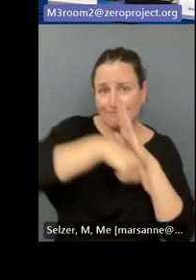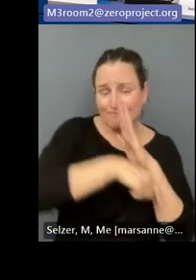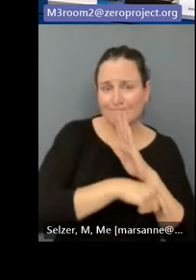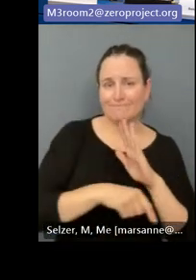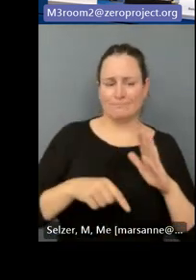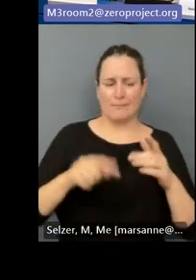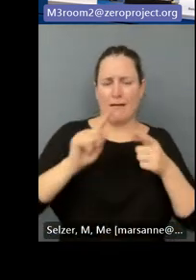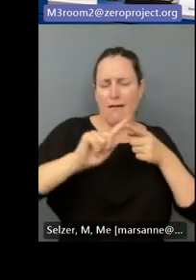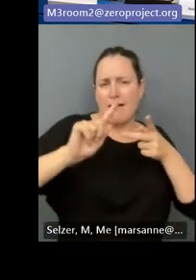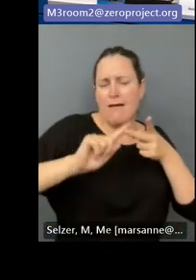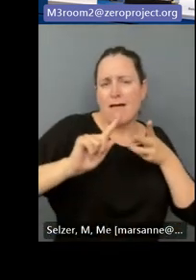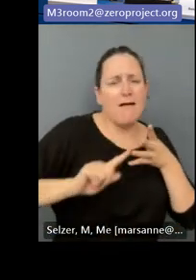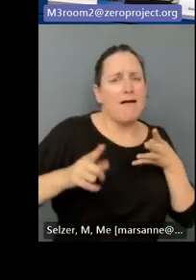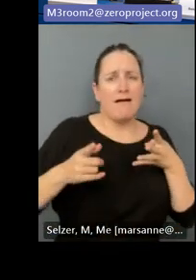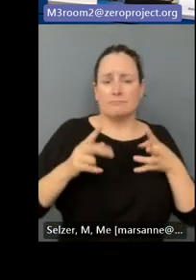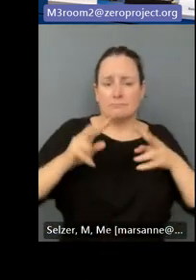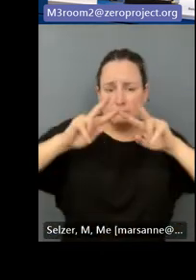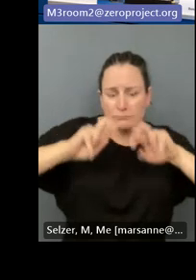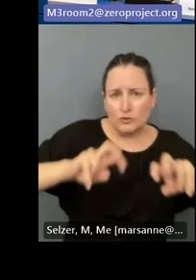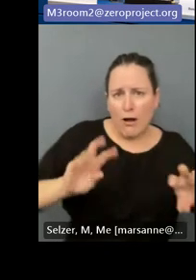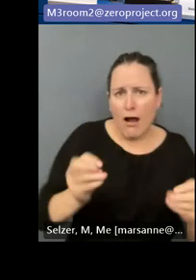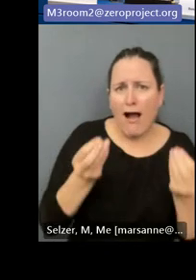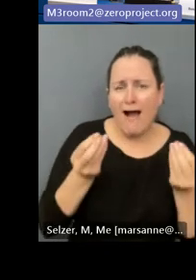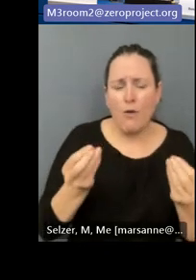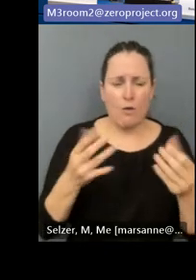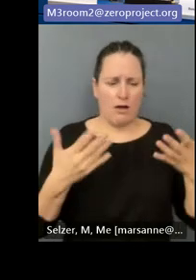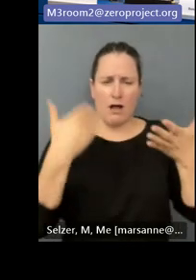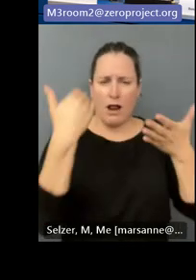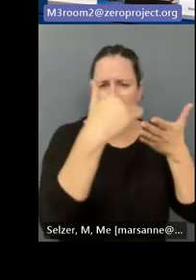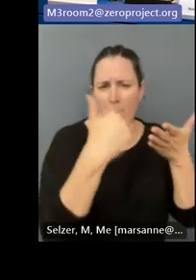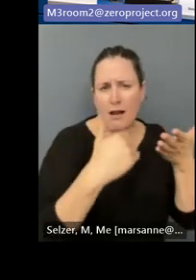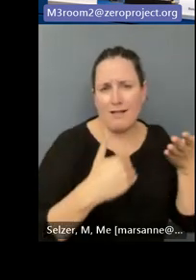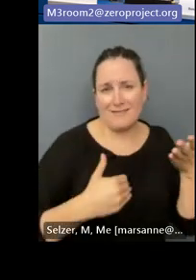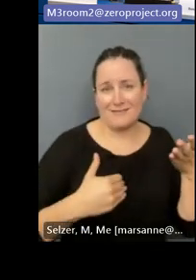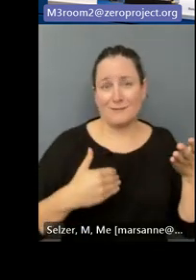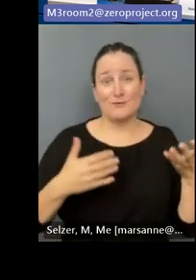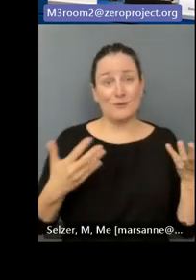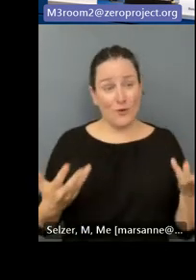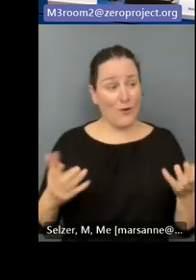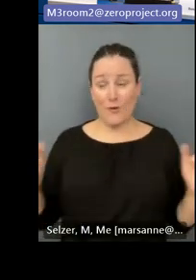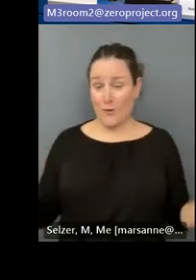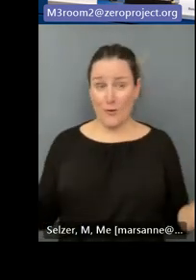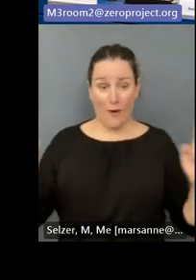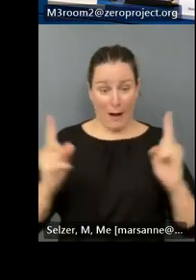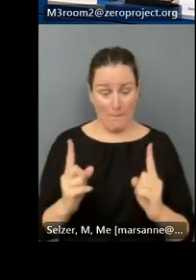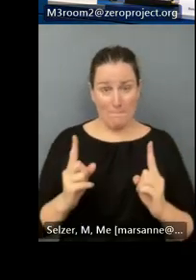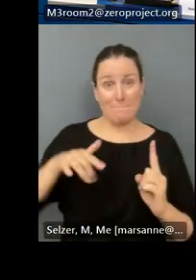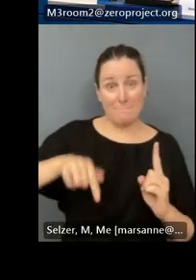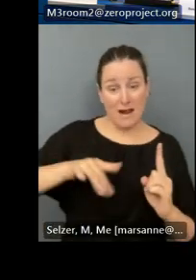many more, we are building a comprehensive environment that goes beyond technology.